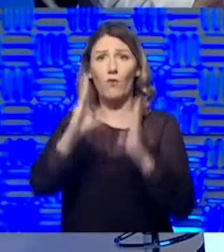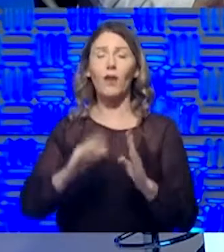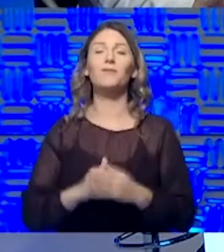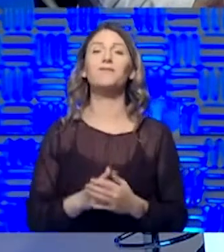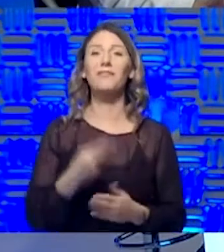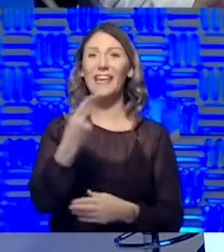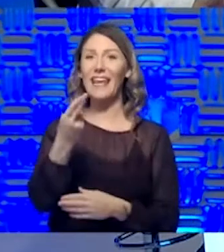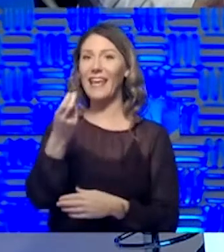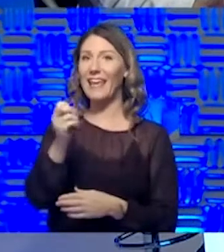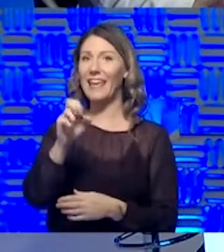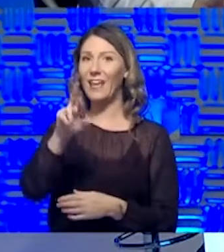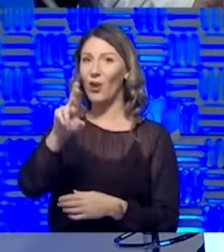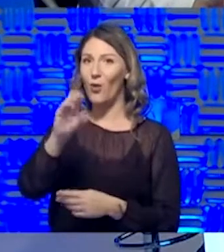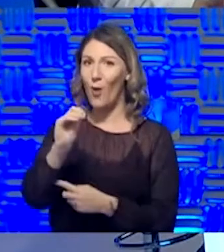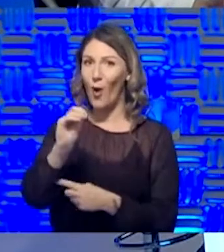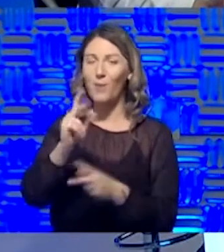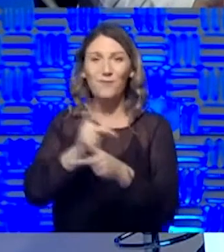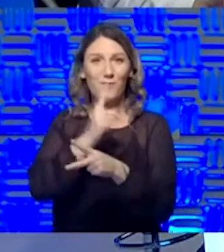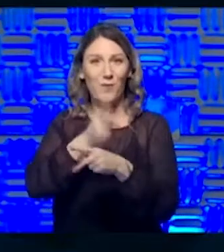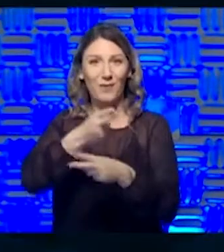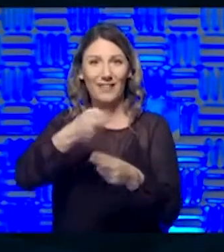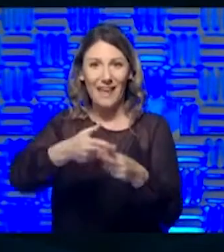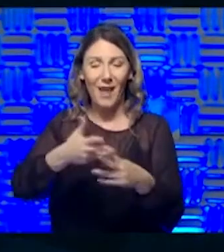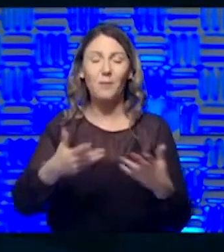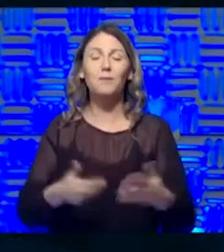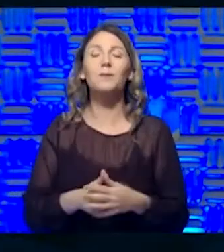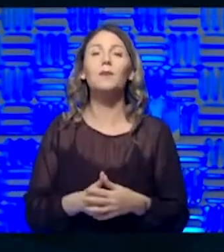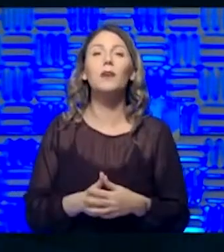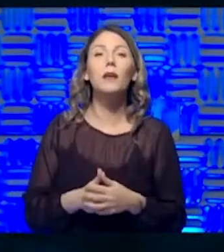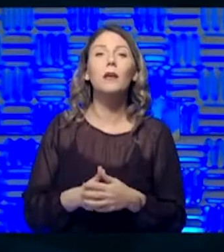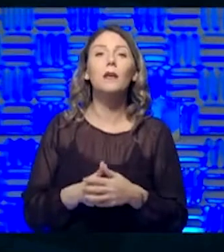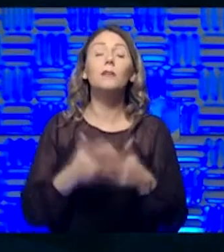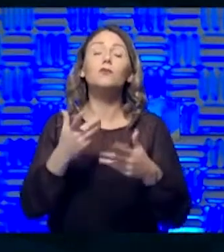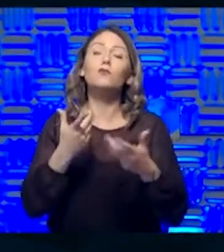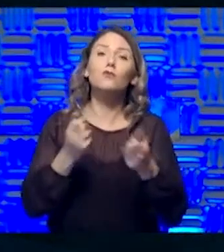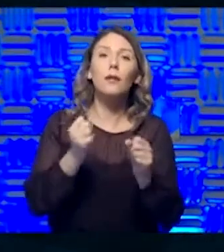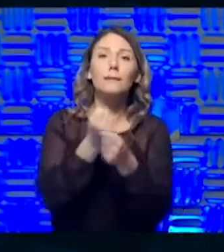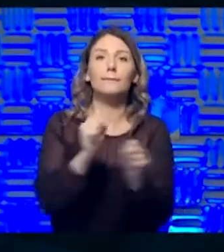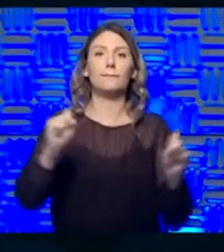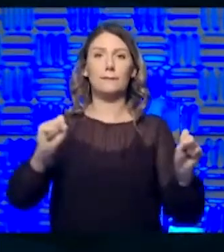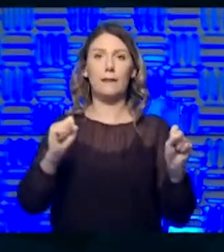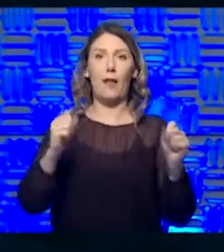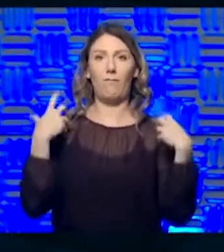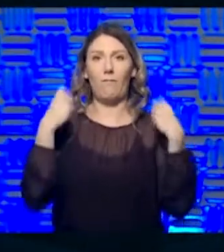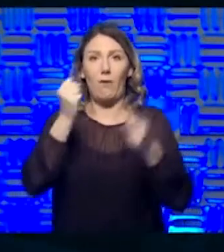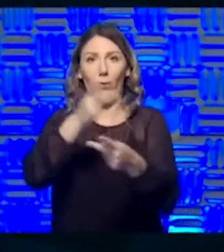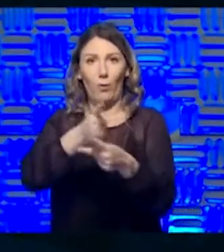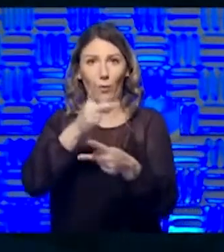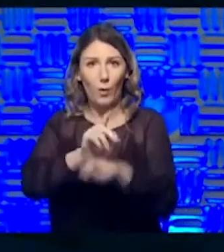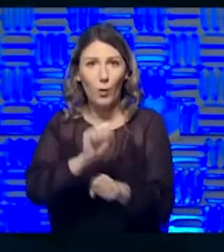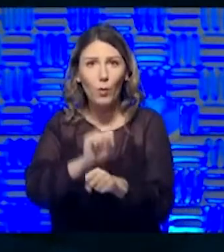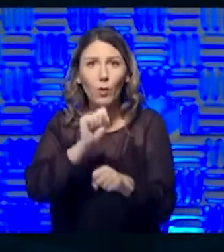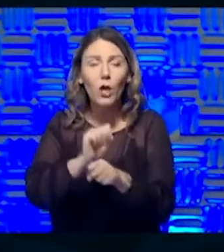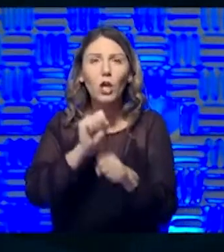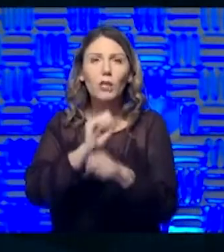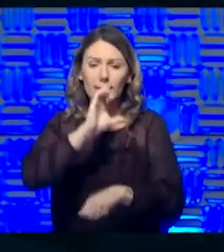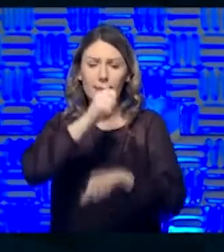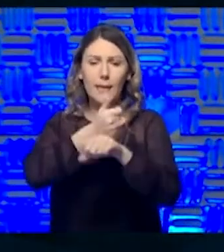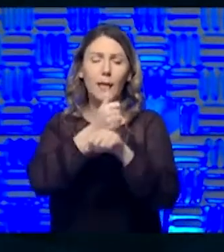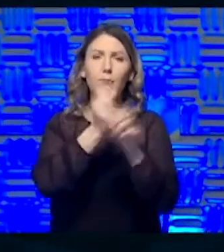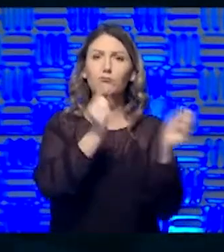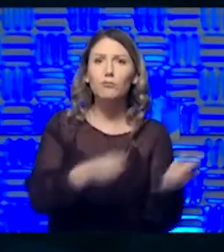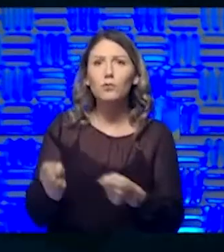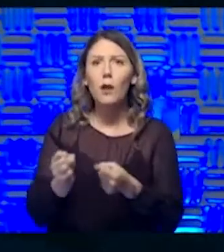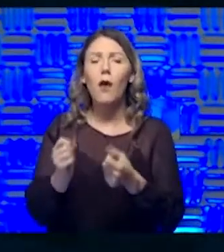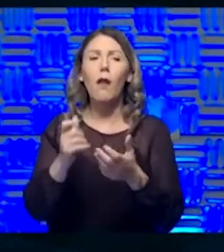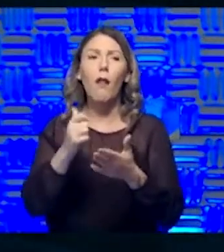HERO, as appropriately named, is trying to save our healthcare workers. It's trying to come up with a strategy perhaps that will help